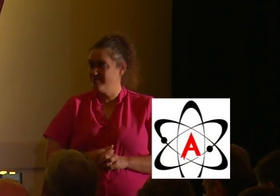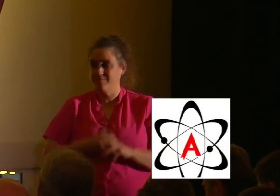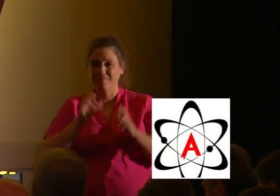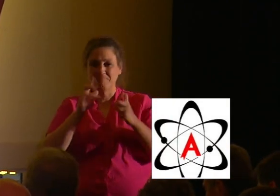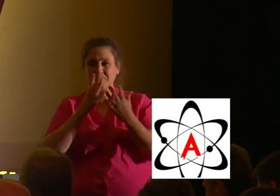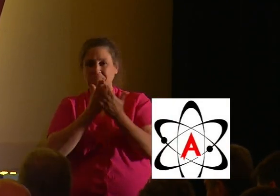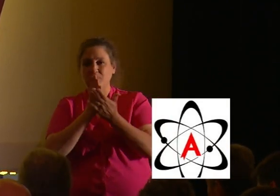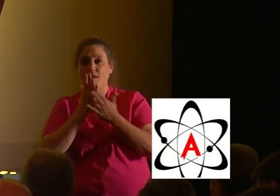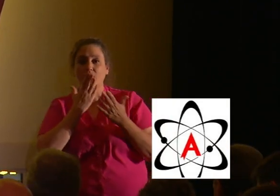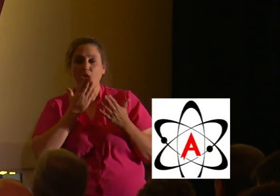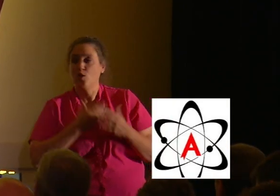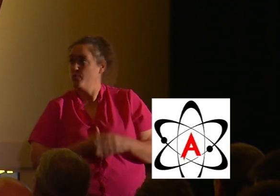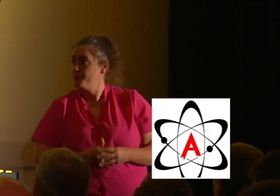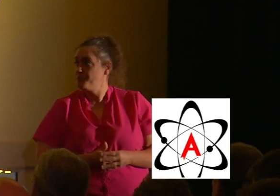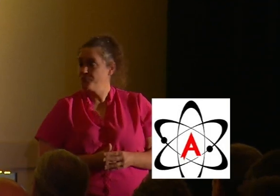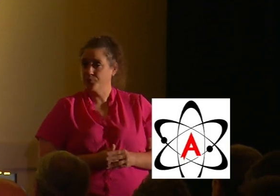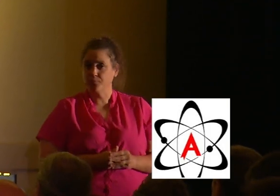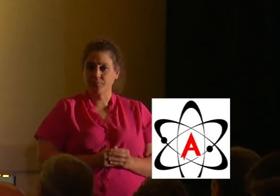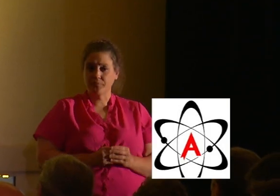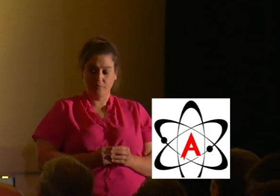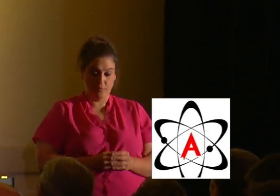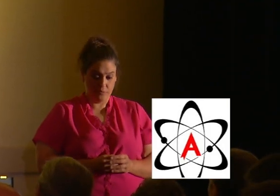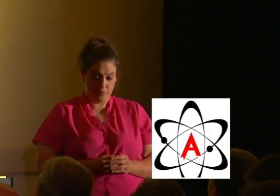Thank you. Thank you.